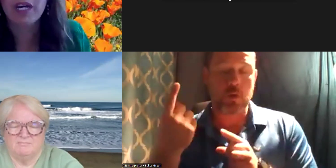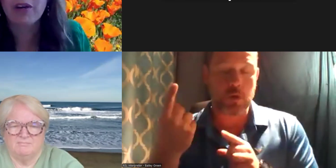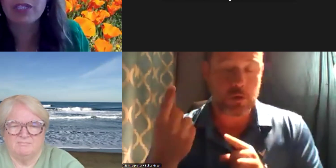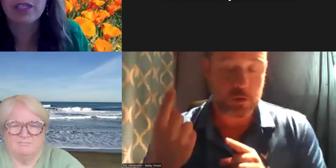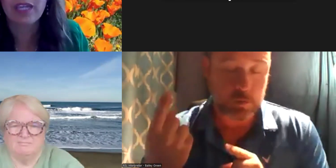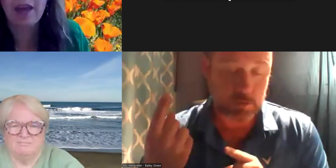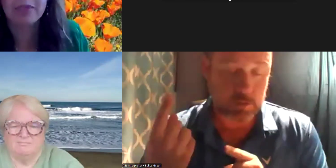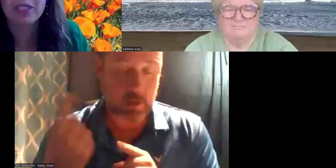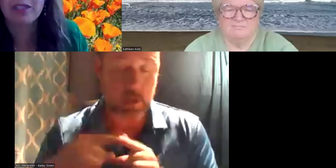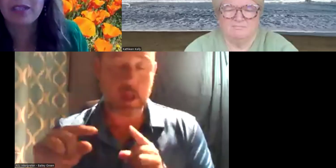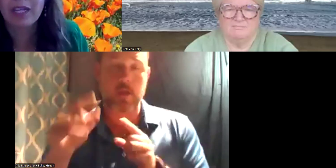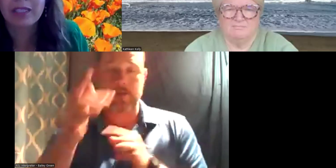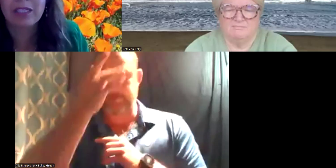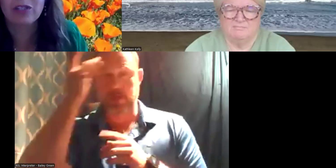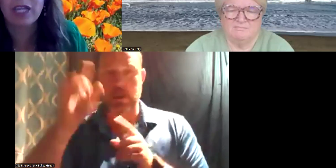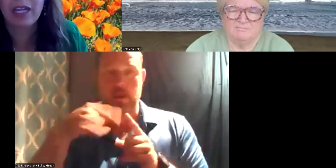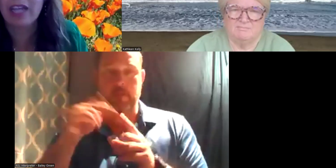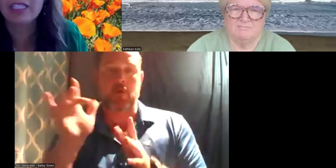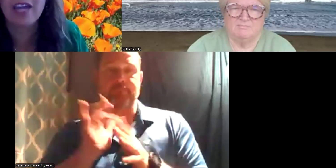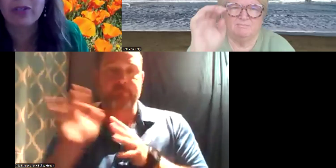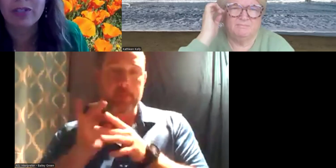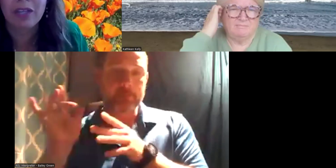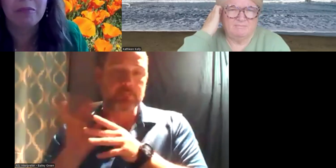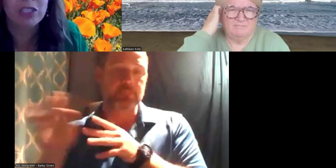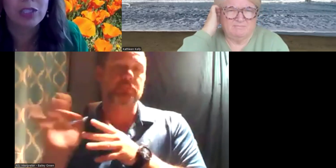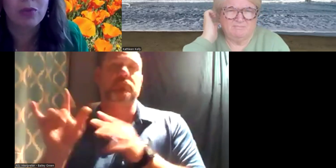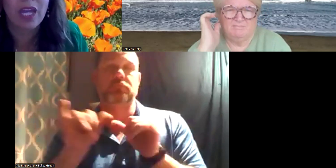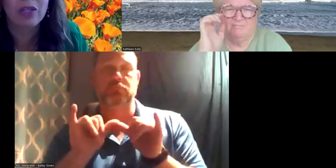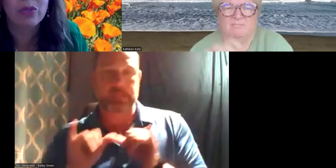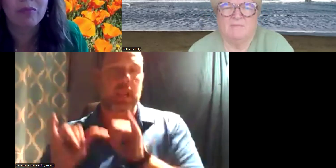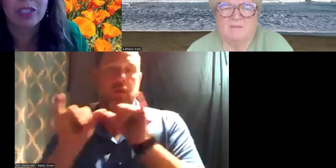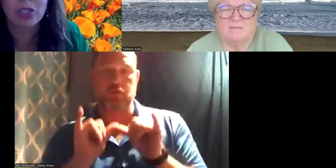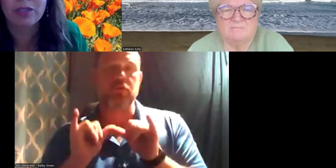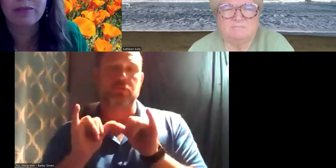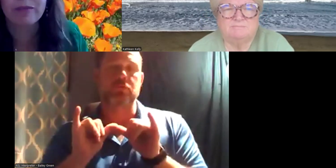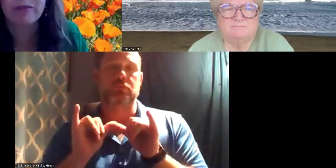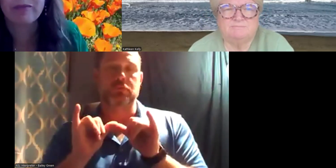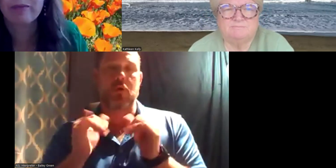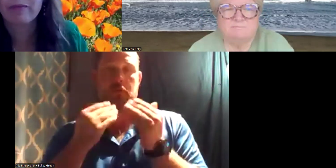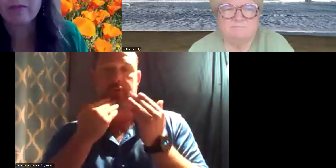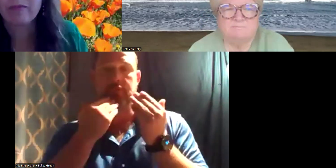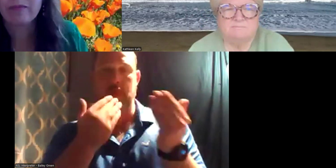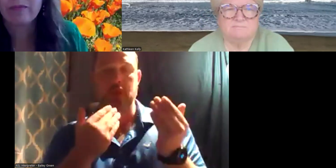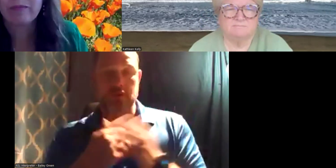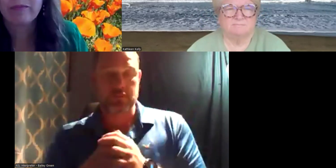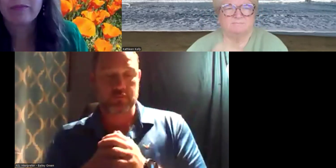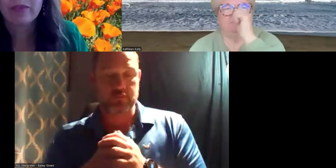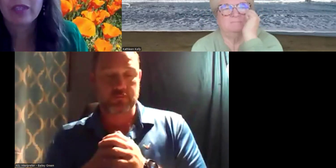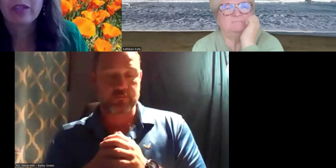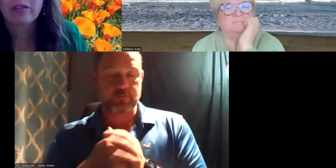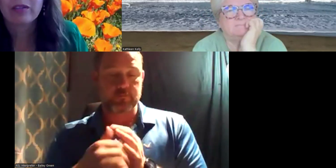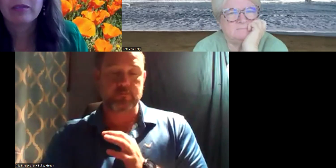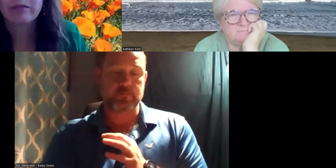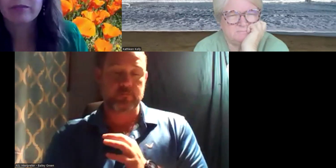forget about the gaps that still, and the standard that you mentioned. So thank you so much. Yeah. Thank you. And I just want to thank